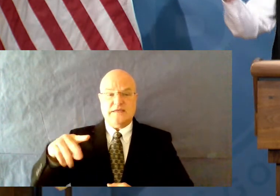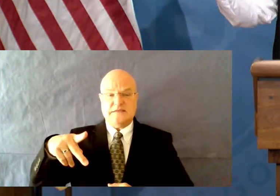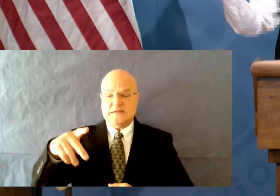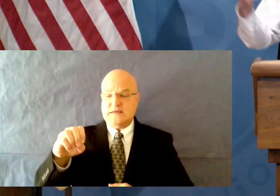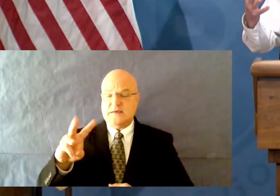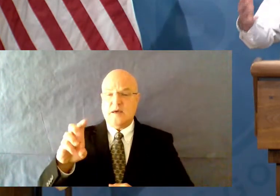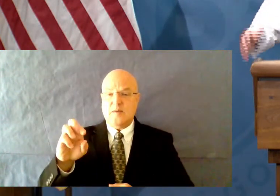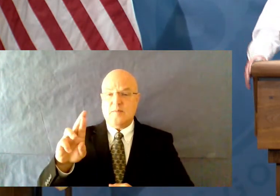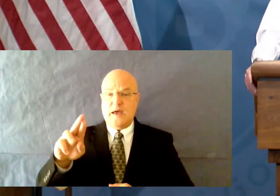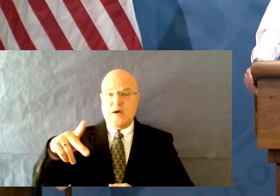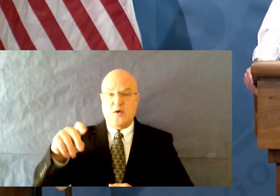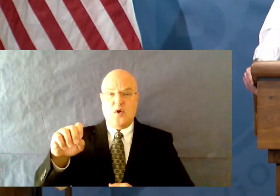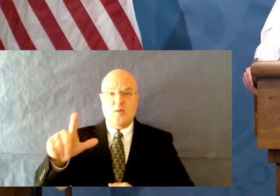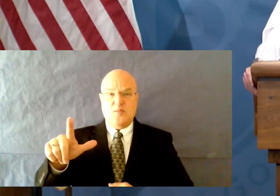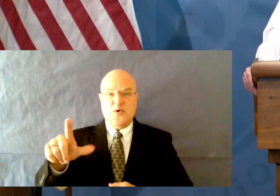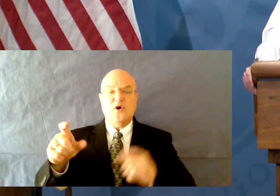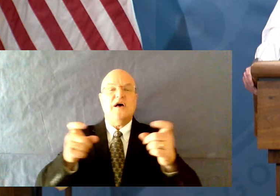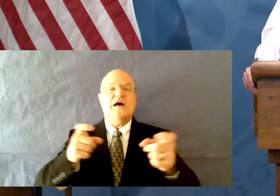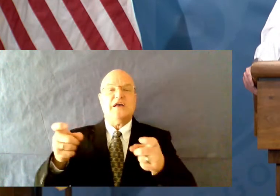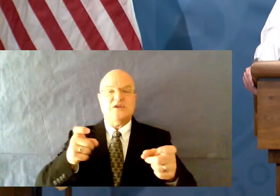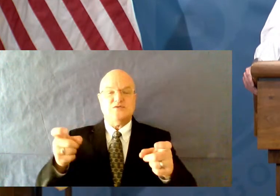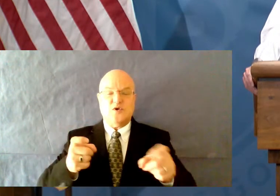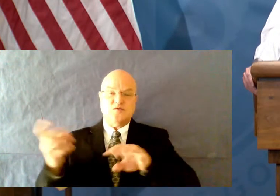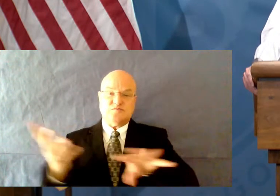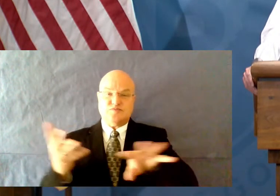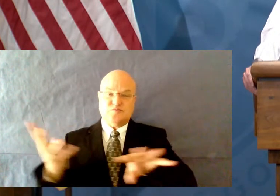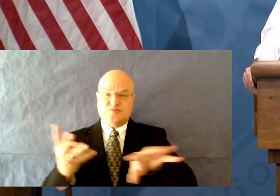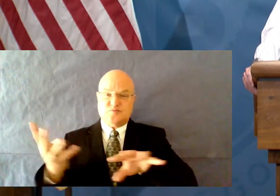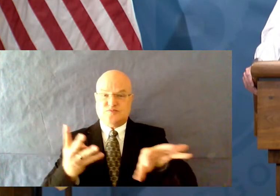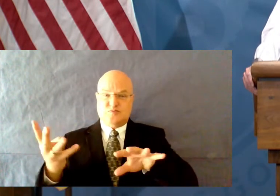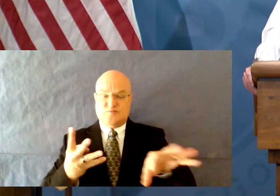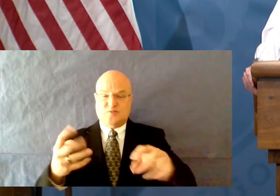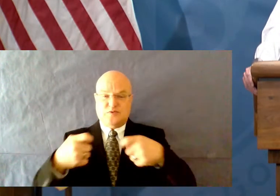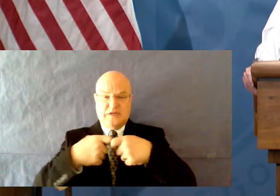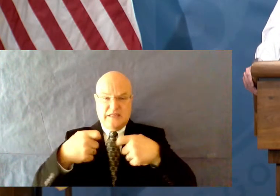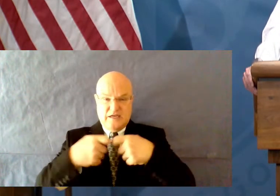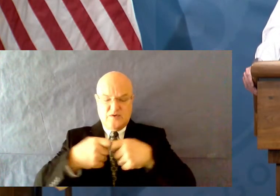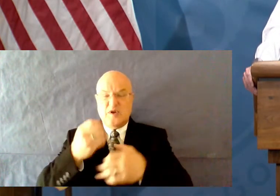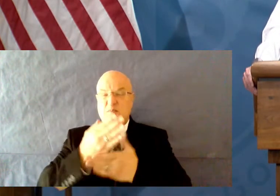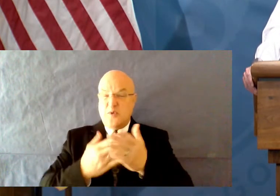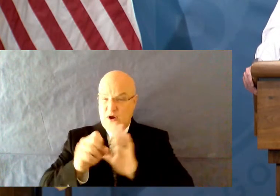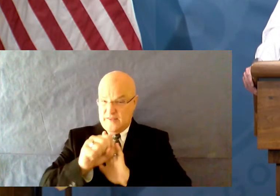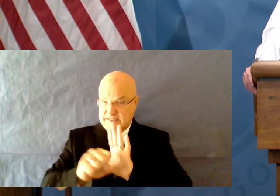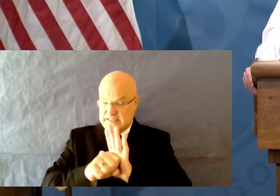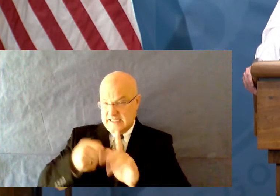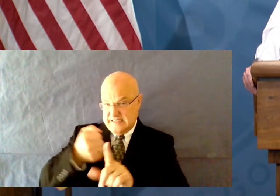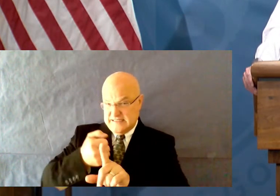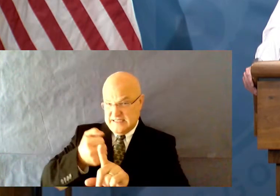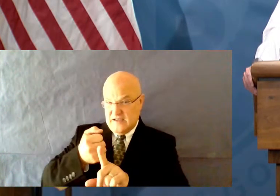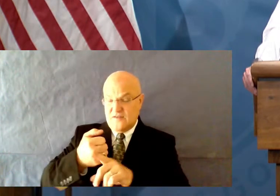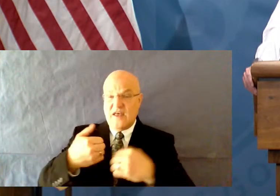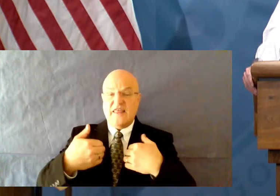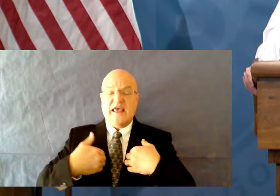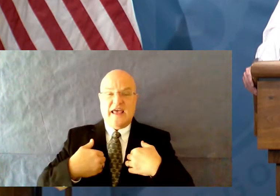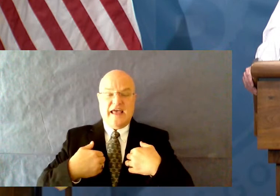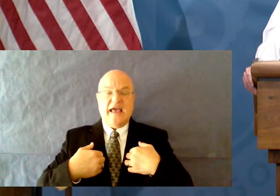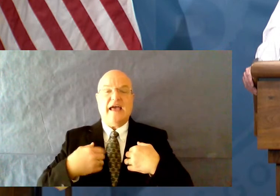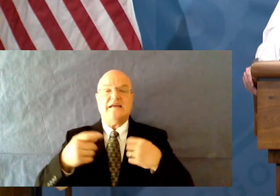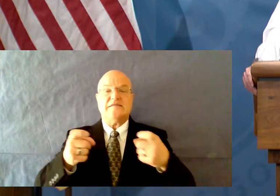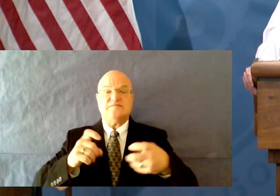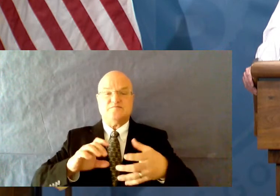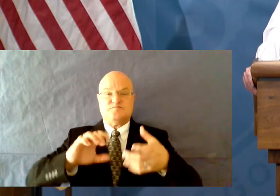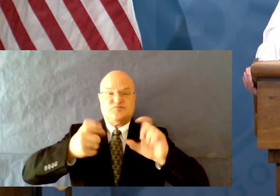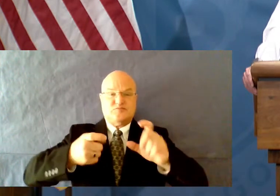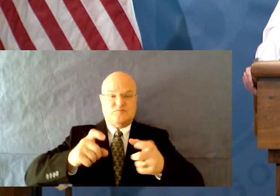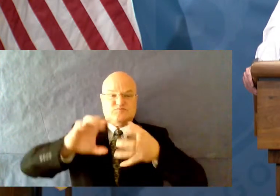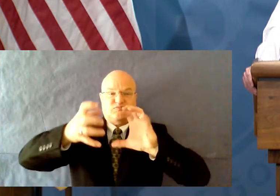which controls the supply of energy in part of the state, they had controlled interruptions of